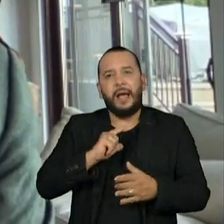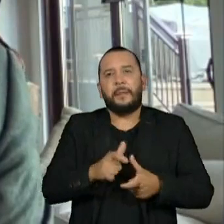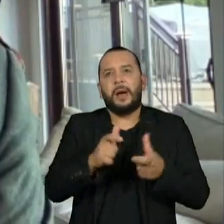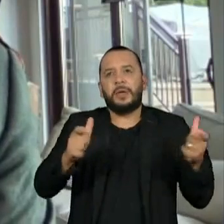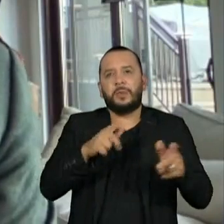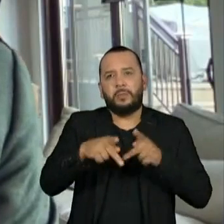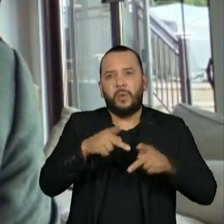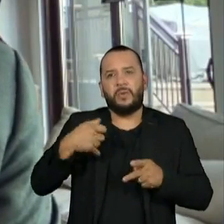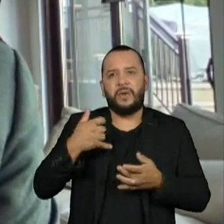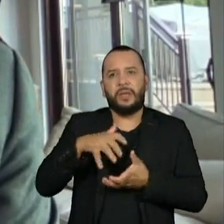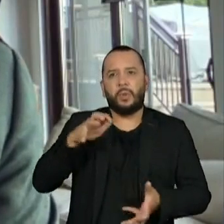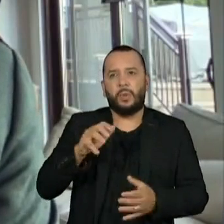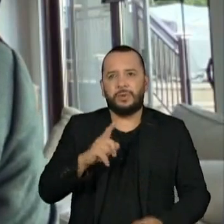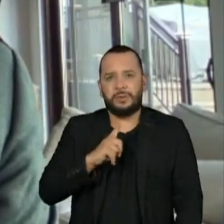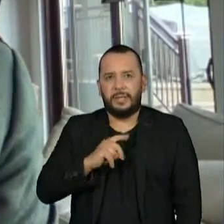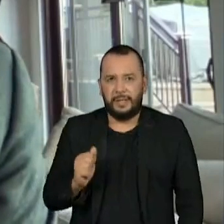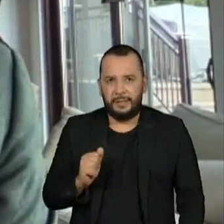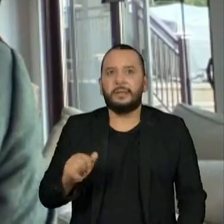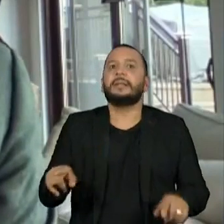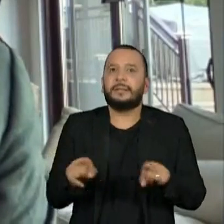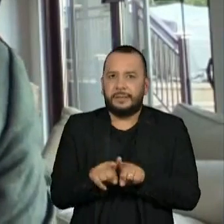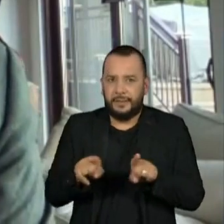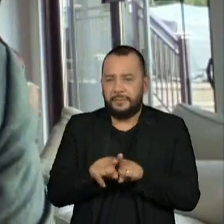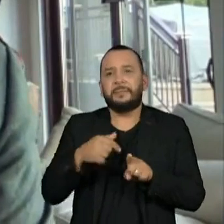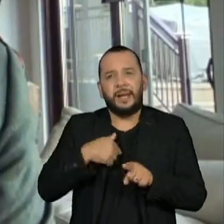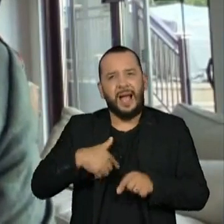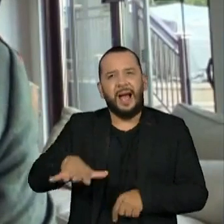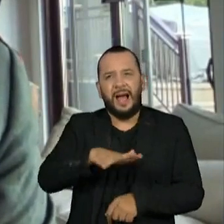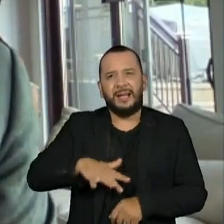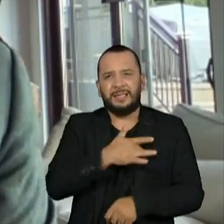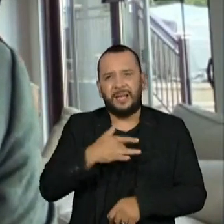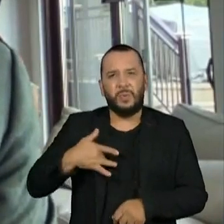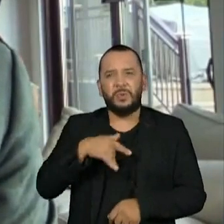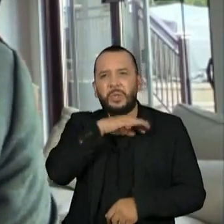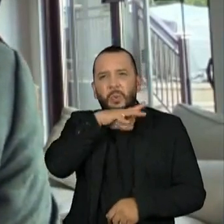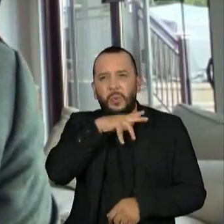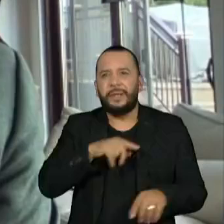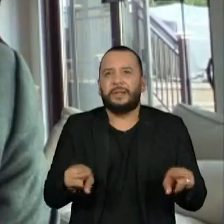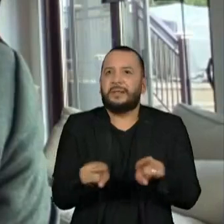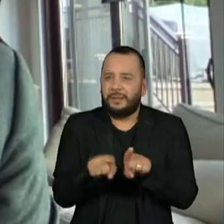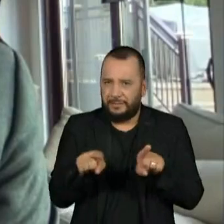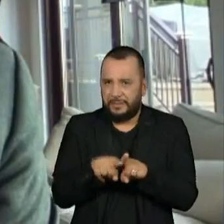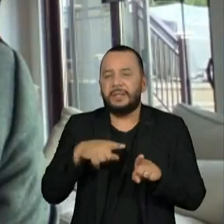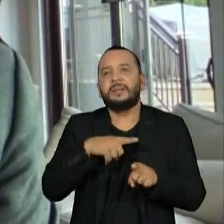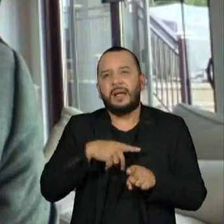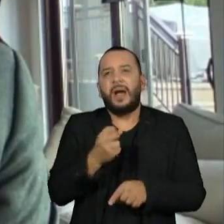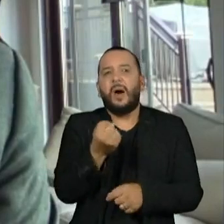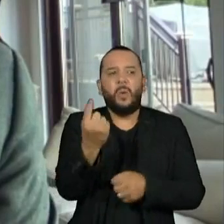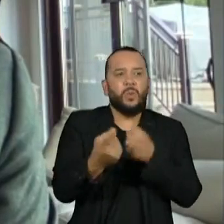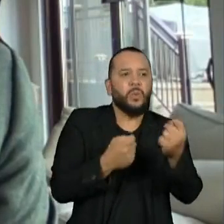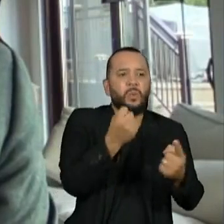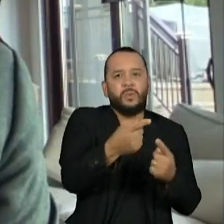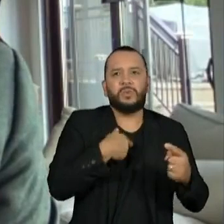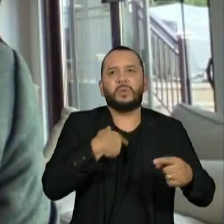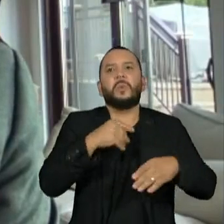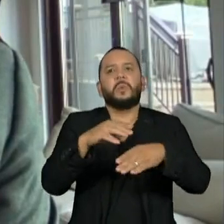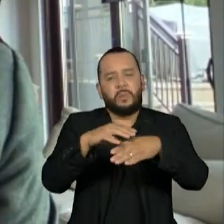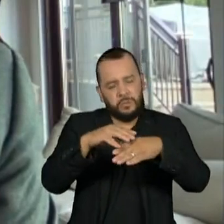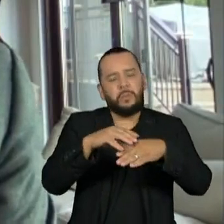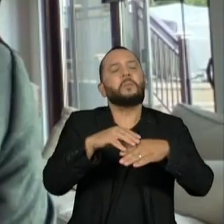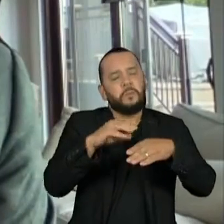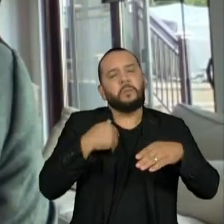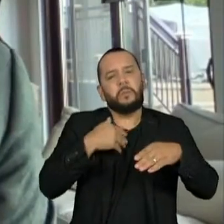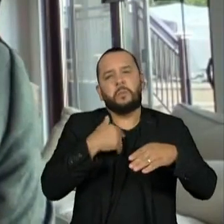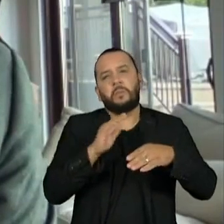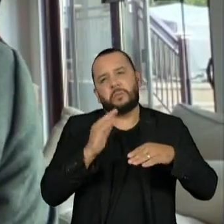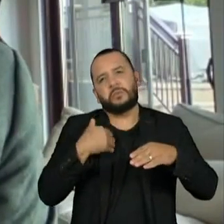population. It has relatively poor health. Therefore quite significant comorbidities. It also